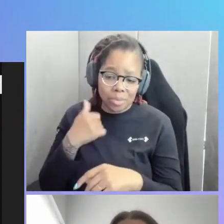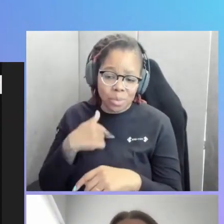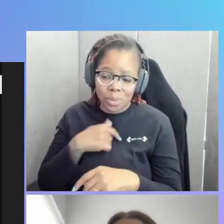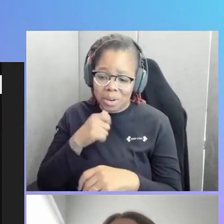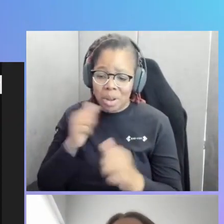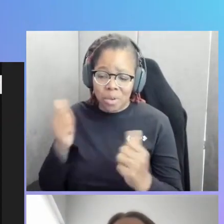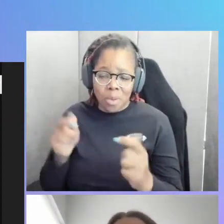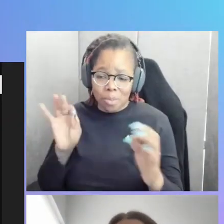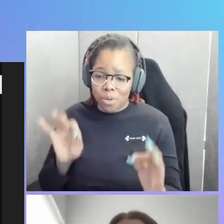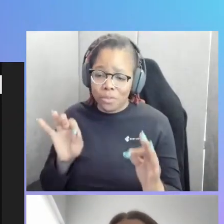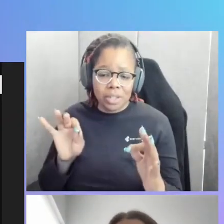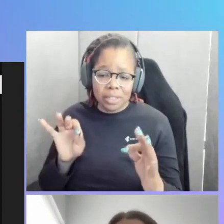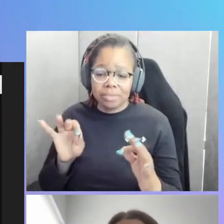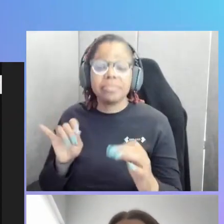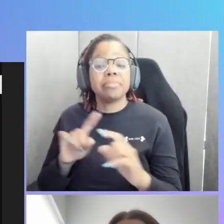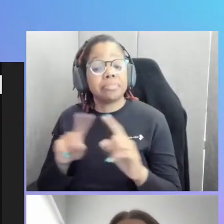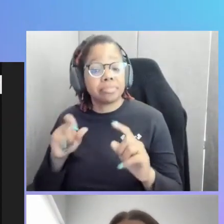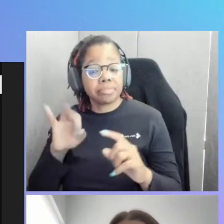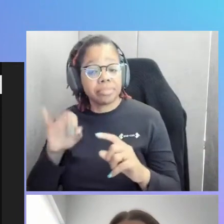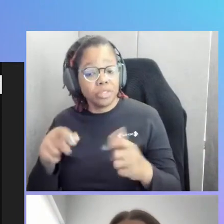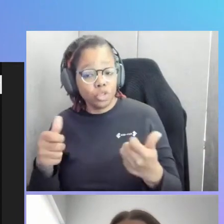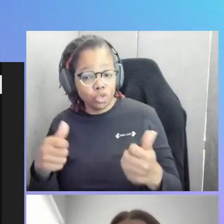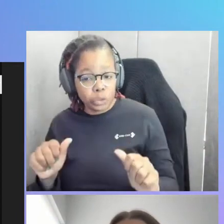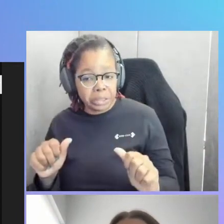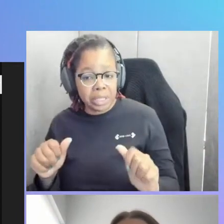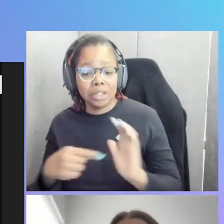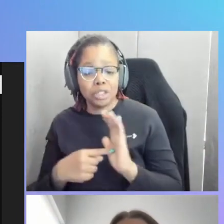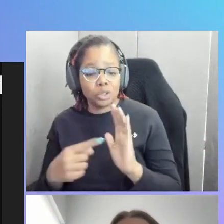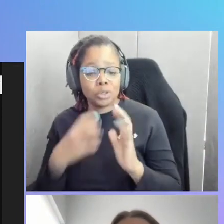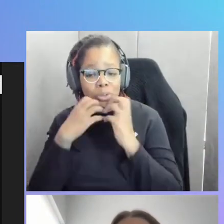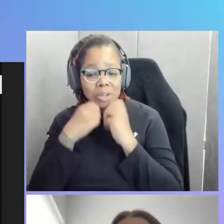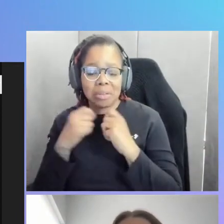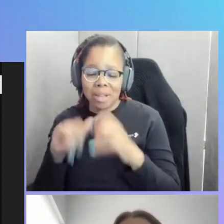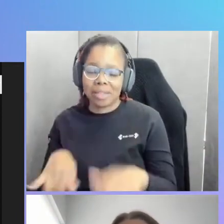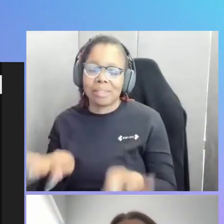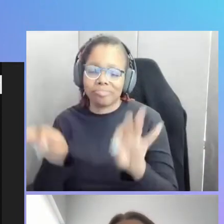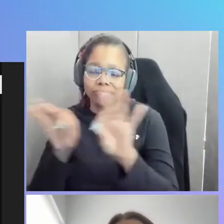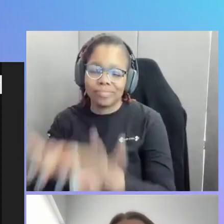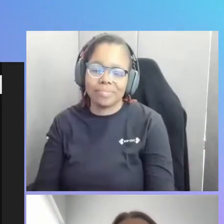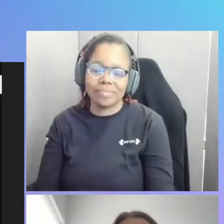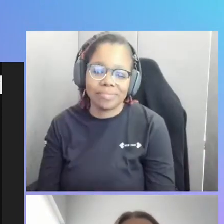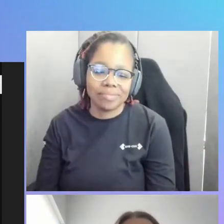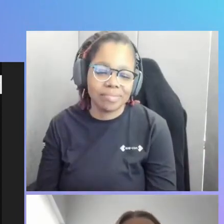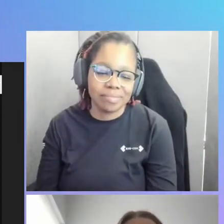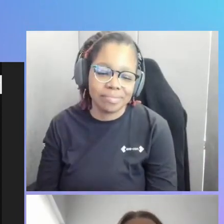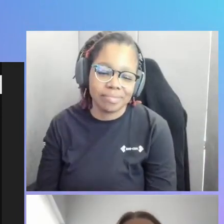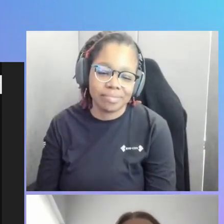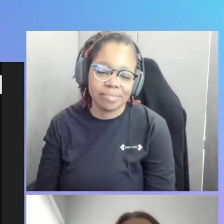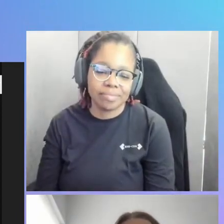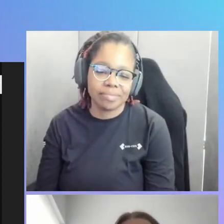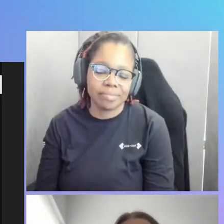going to be perfect, but as long as you're trying, it shows you care, and that goes a really long way.